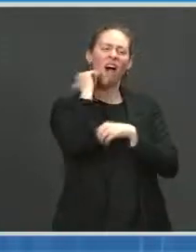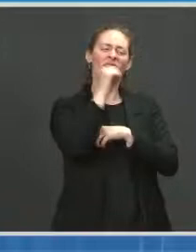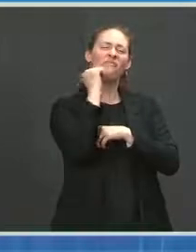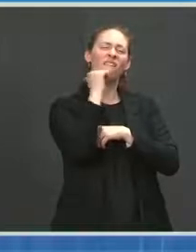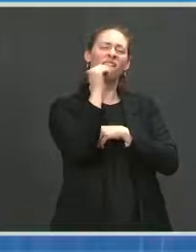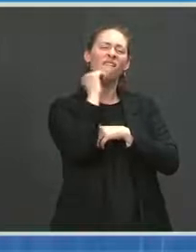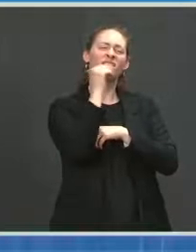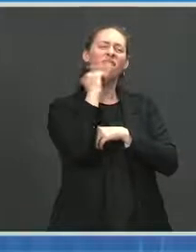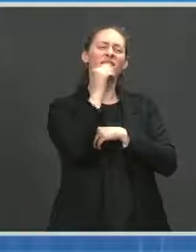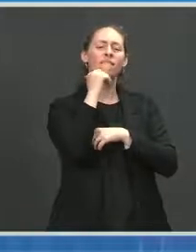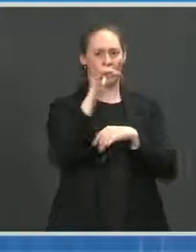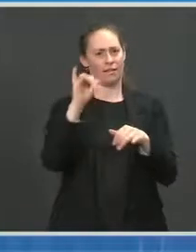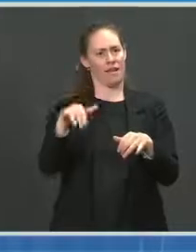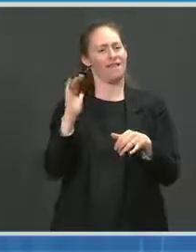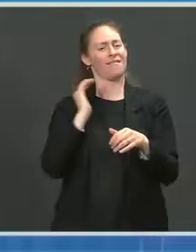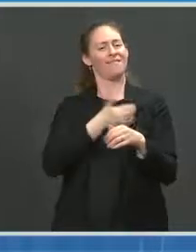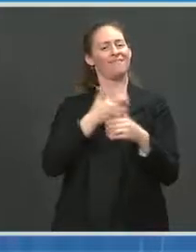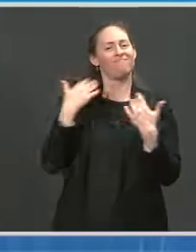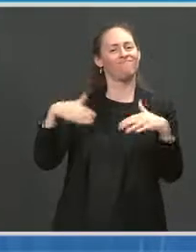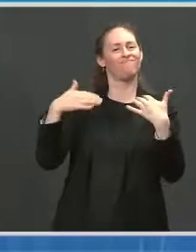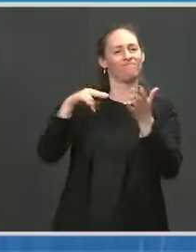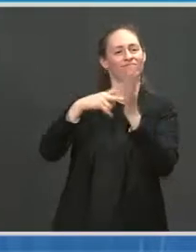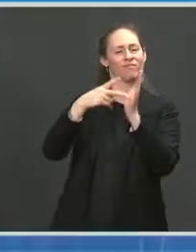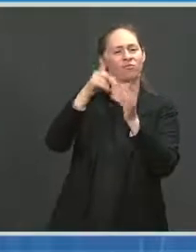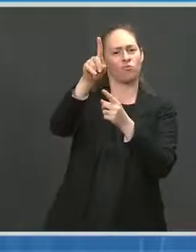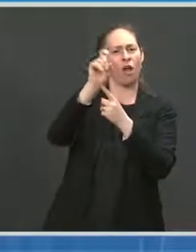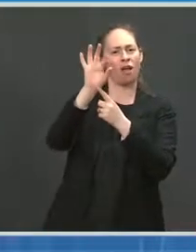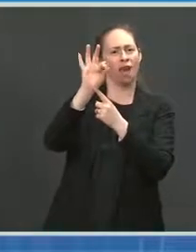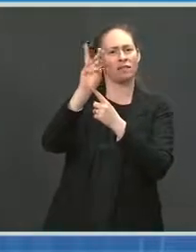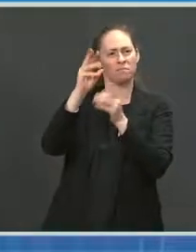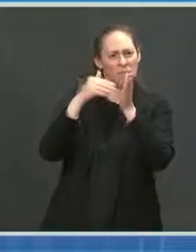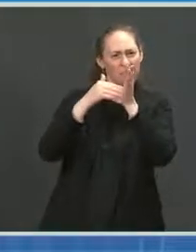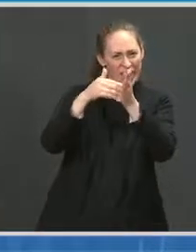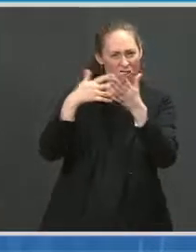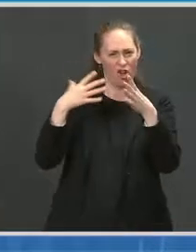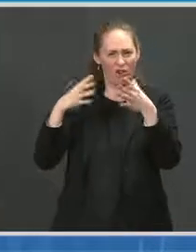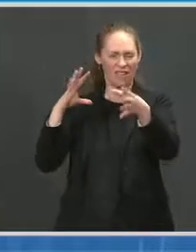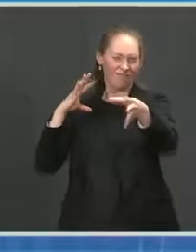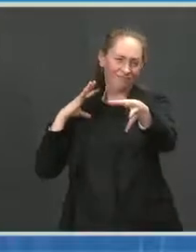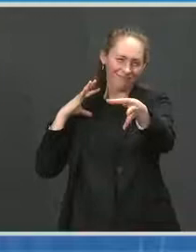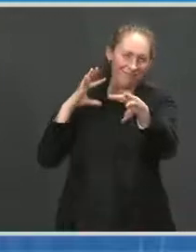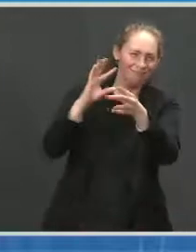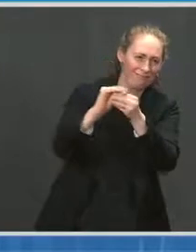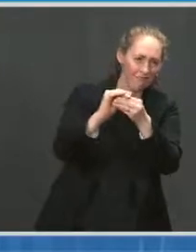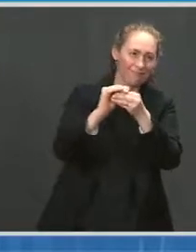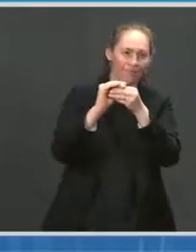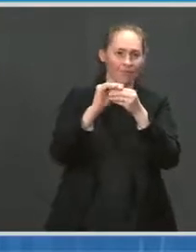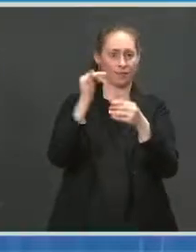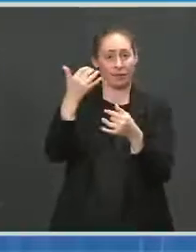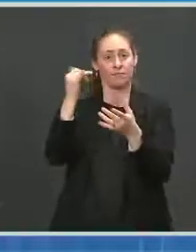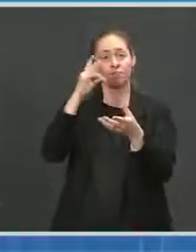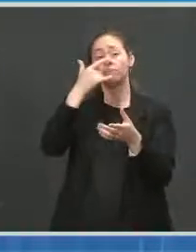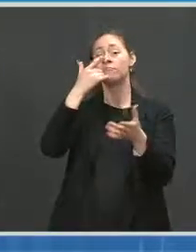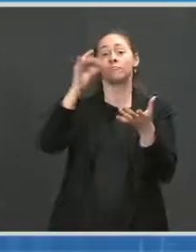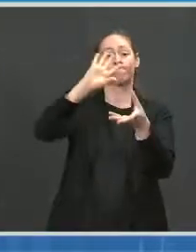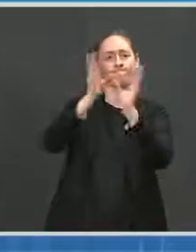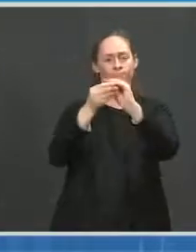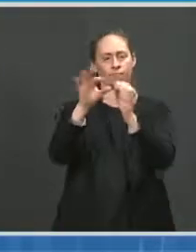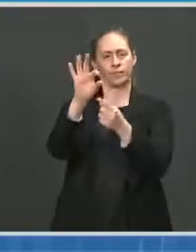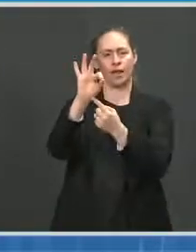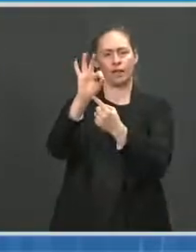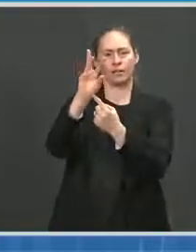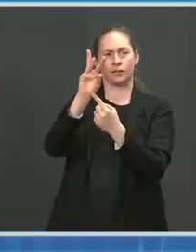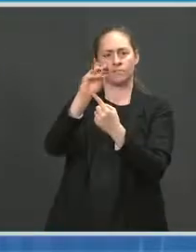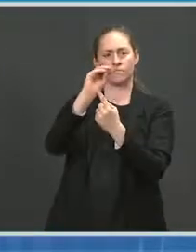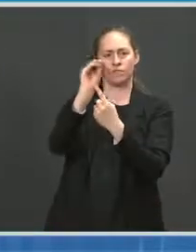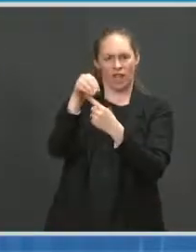192.8 million doses in the first 100 days, 96% of our goal in 88 days.